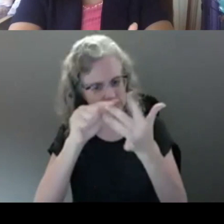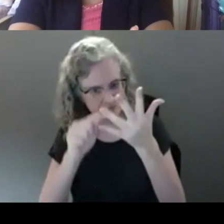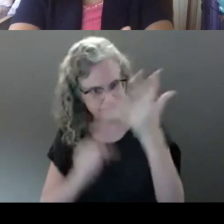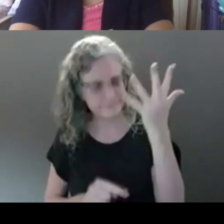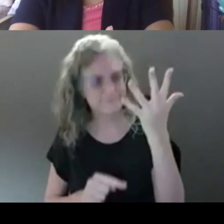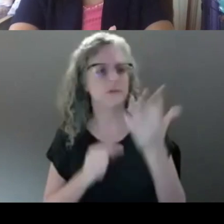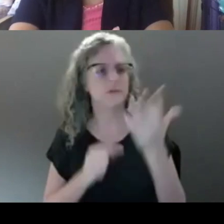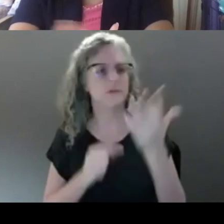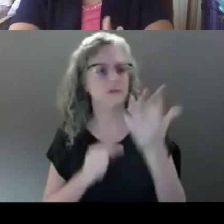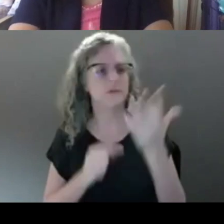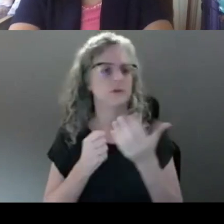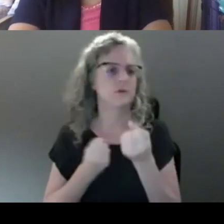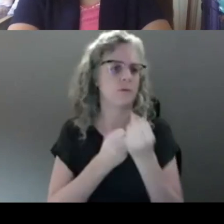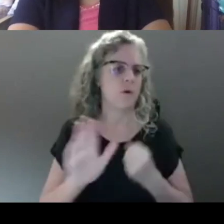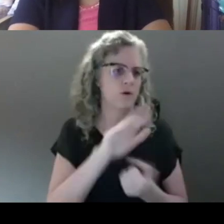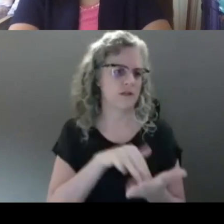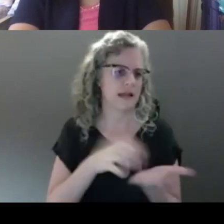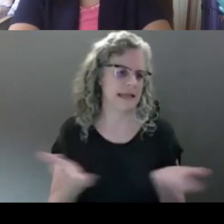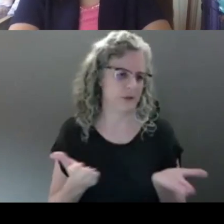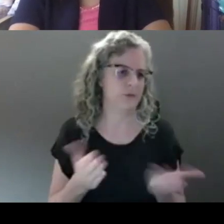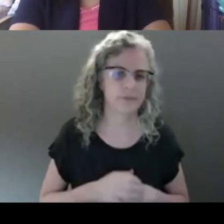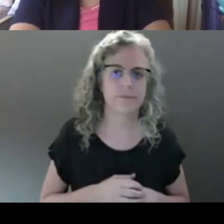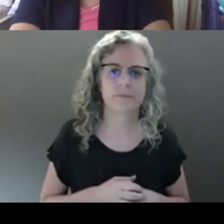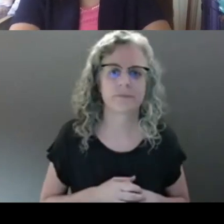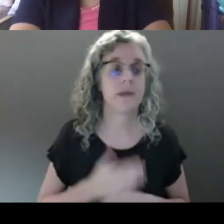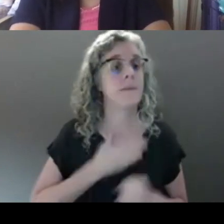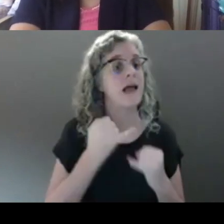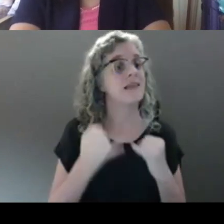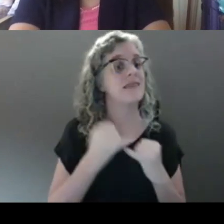So lastly, I just wanted to share some